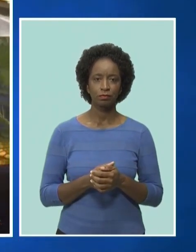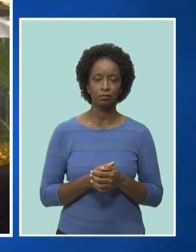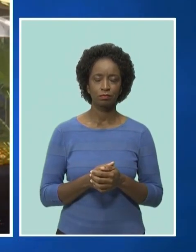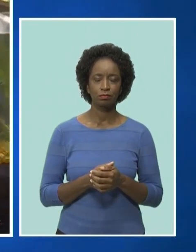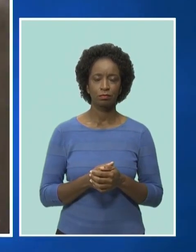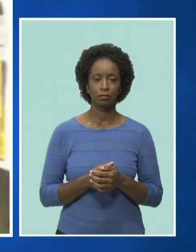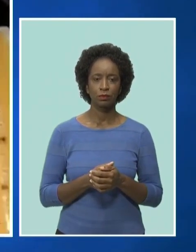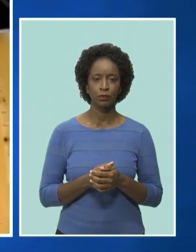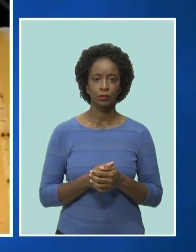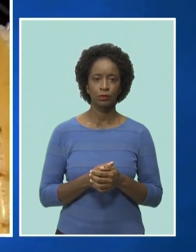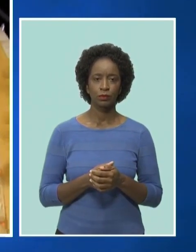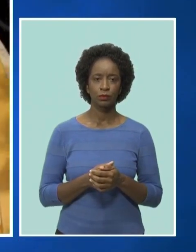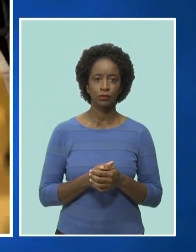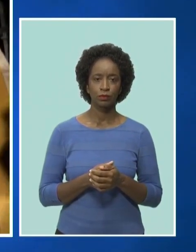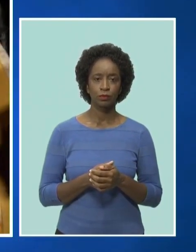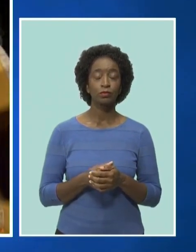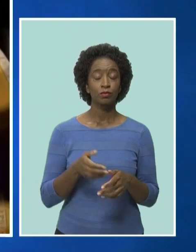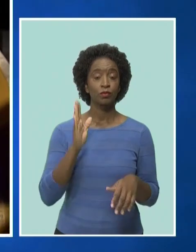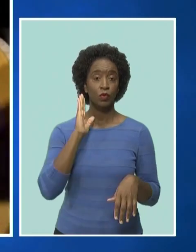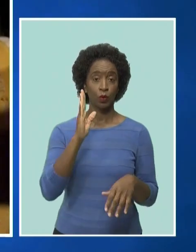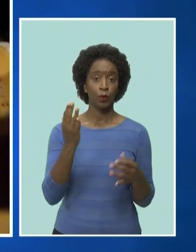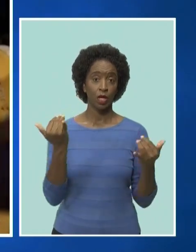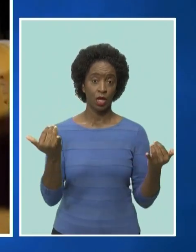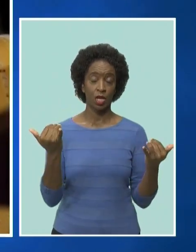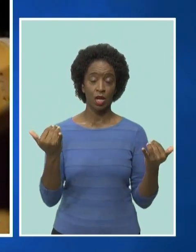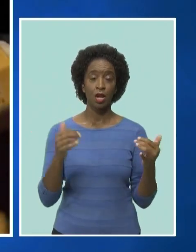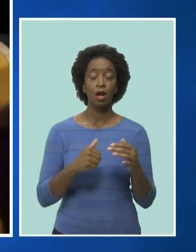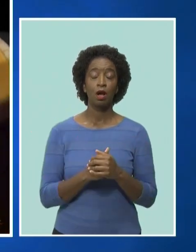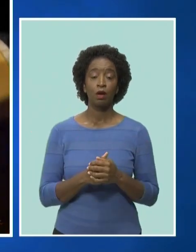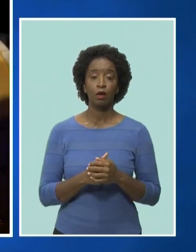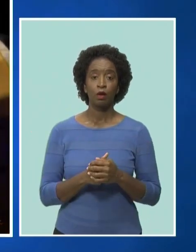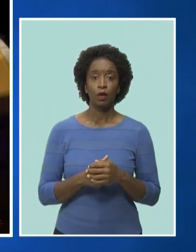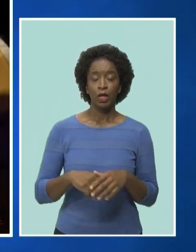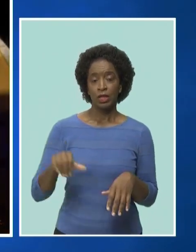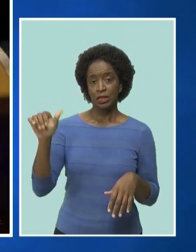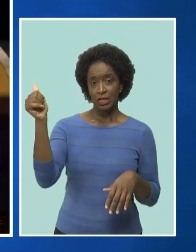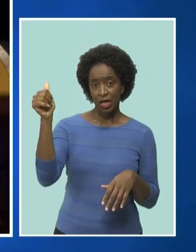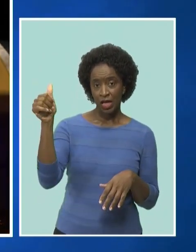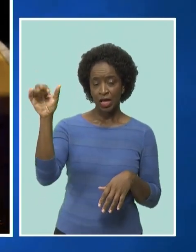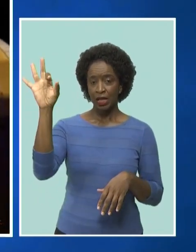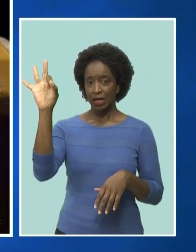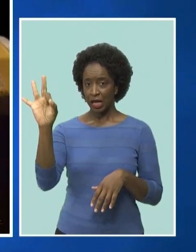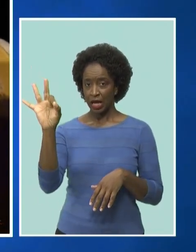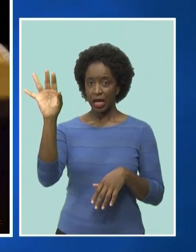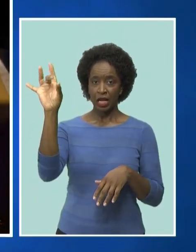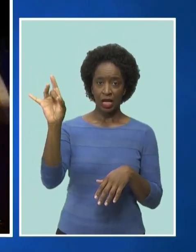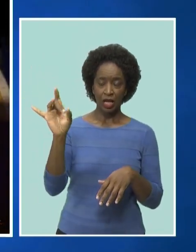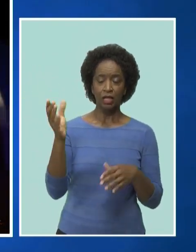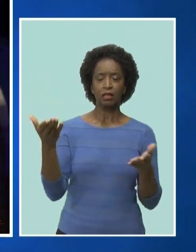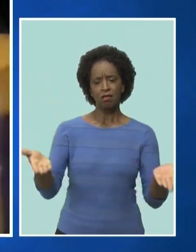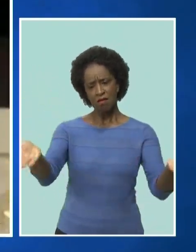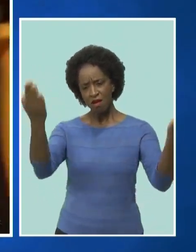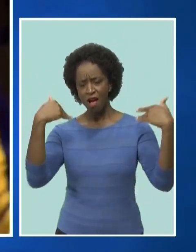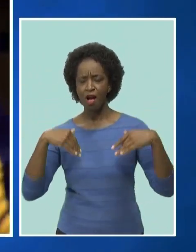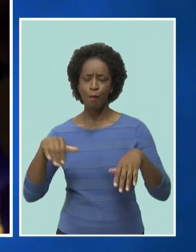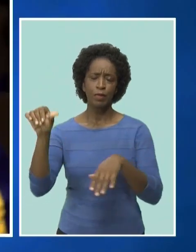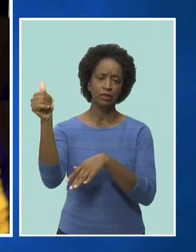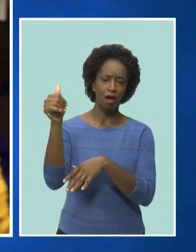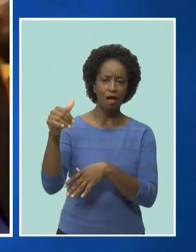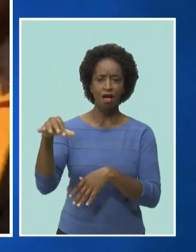down. Gabriella, we're going to count down. Let's do it together. Ladies and gentlemen, 10,